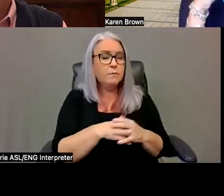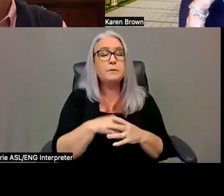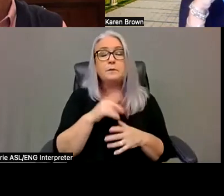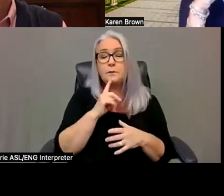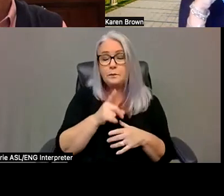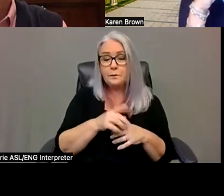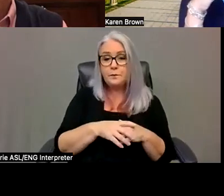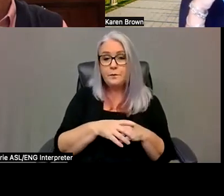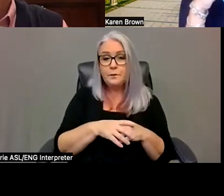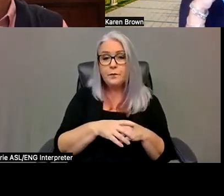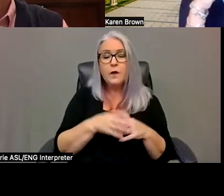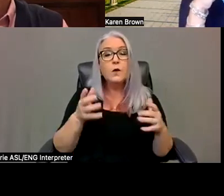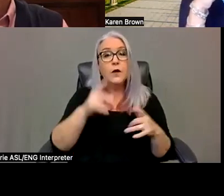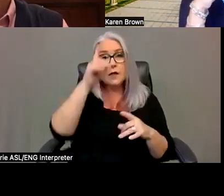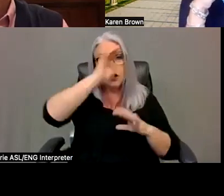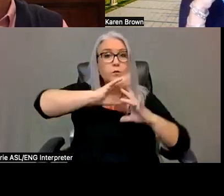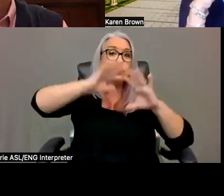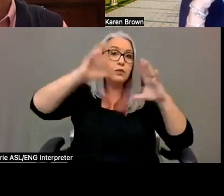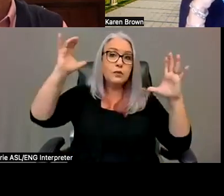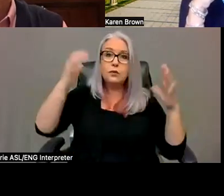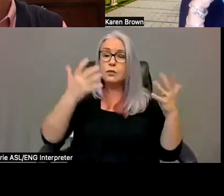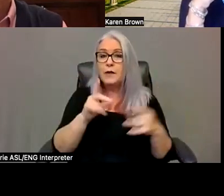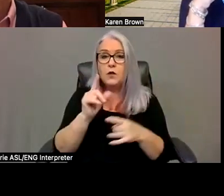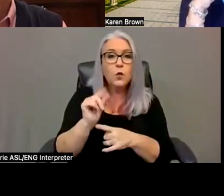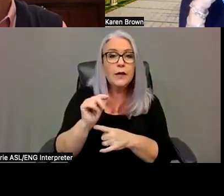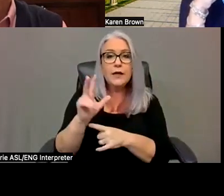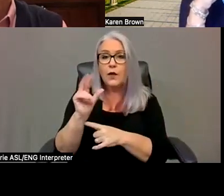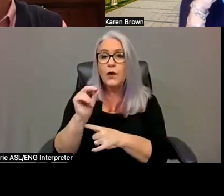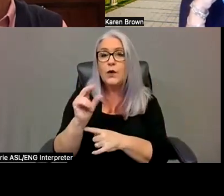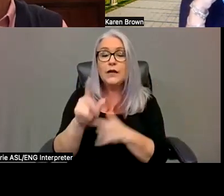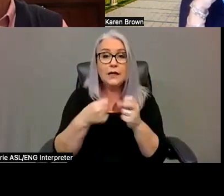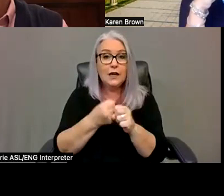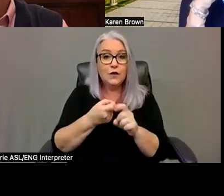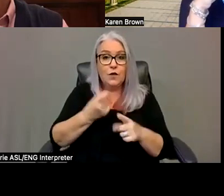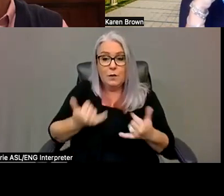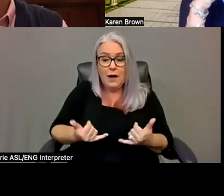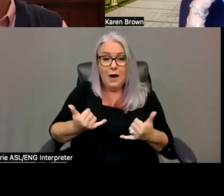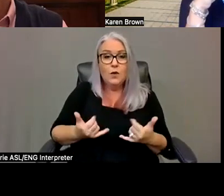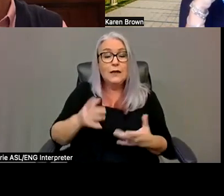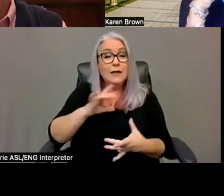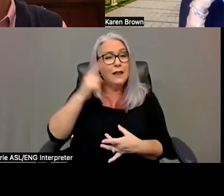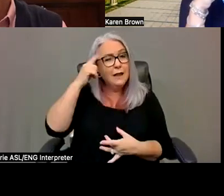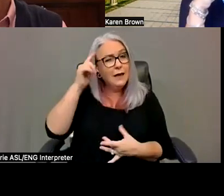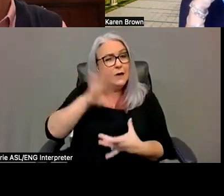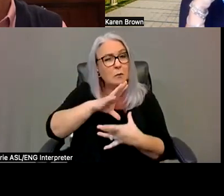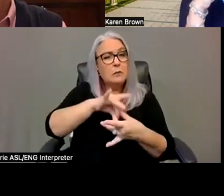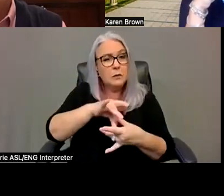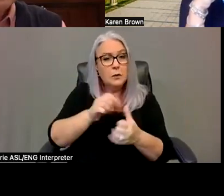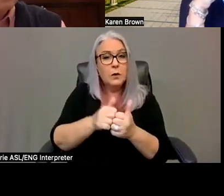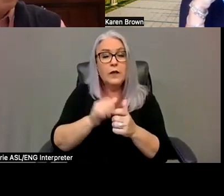your vision for the waterfront 20 or 30 years from now, especially considering climate change and sea level